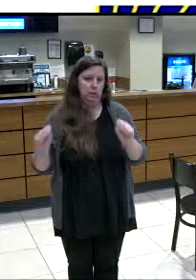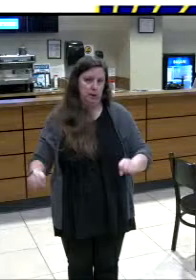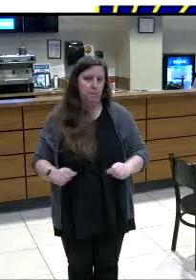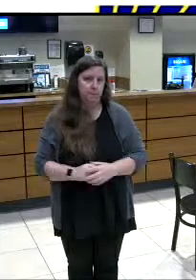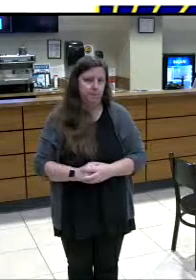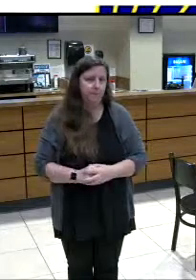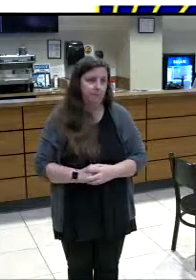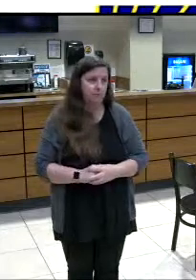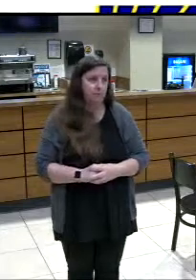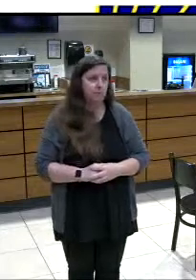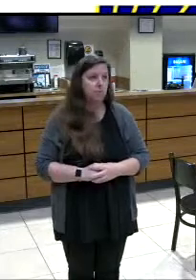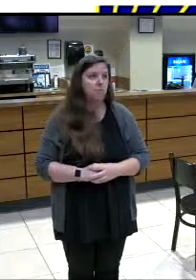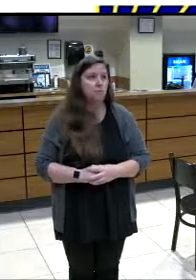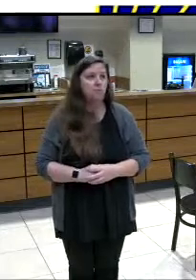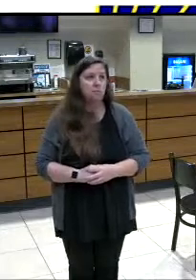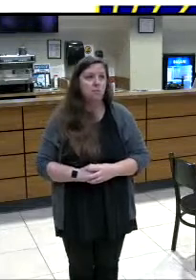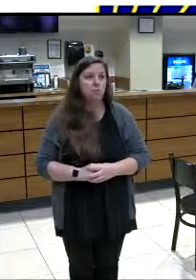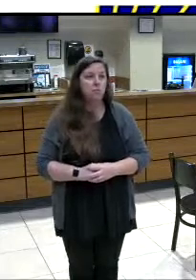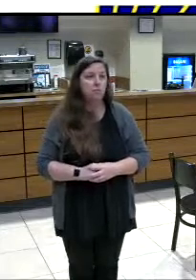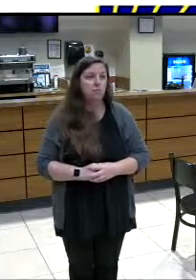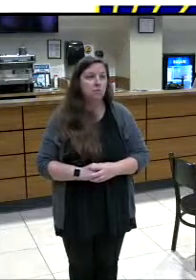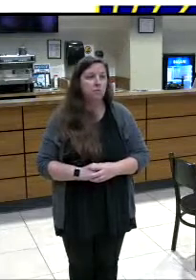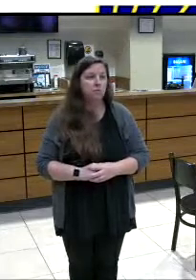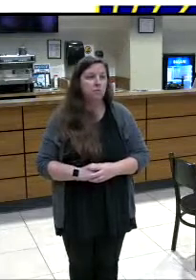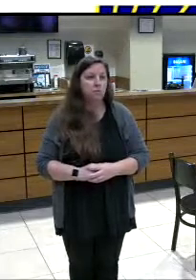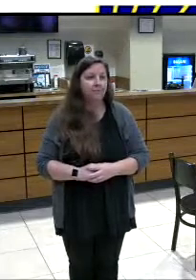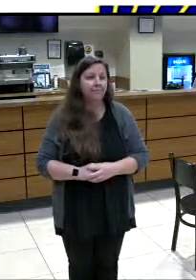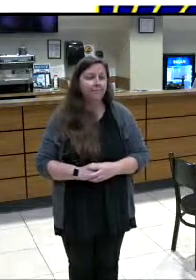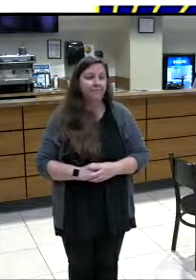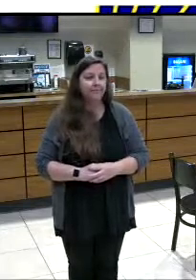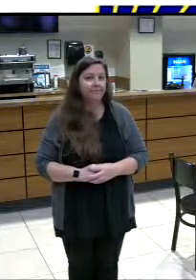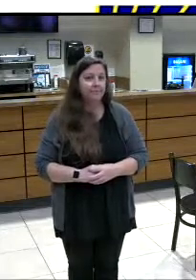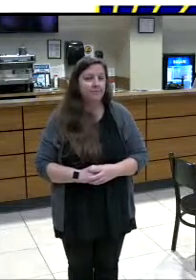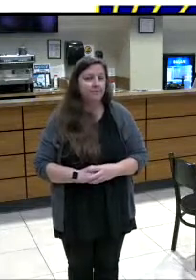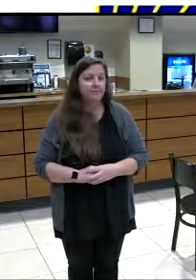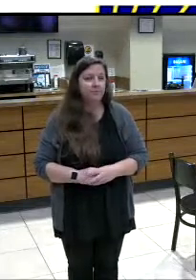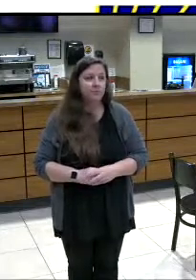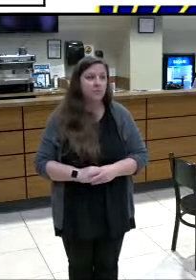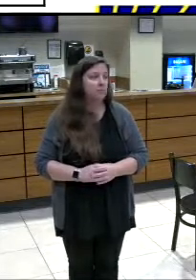So I forgot I had this, sorry.